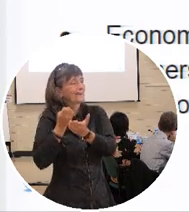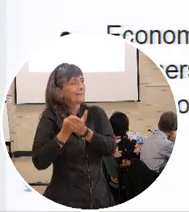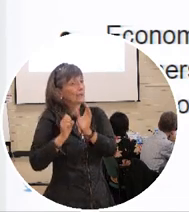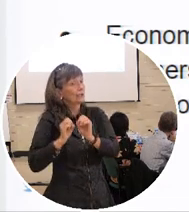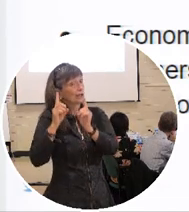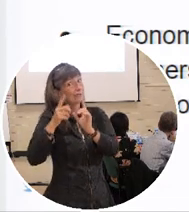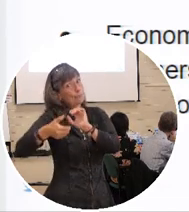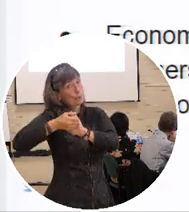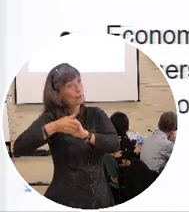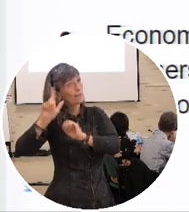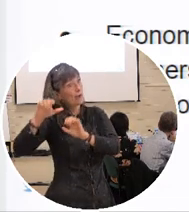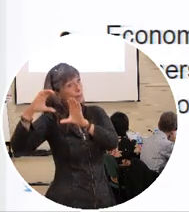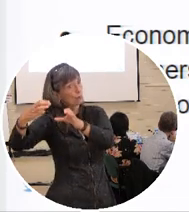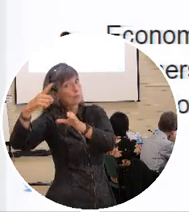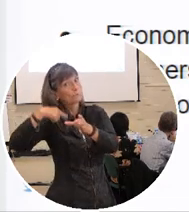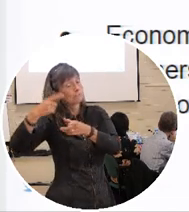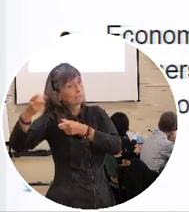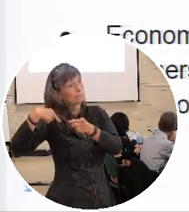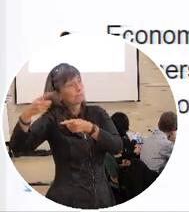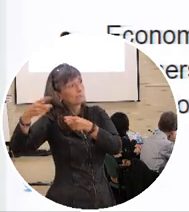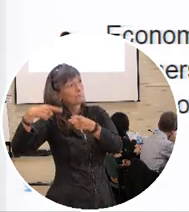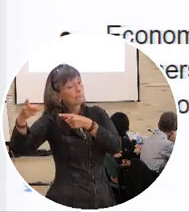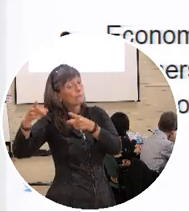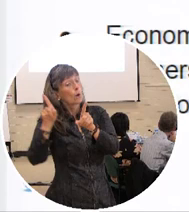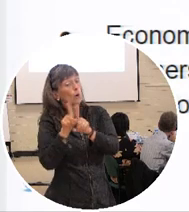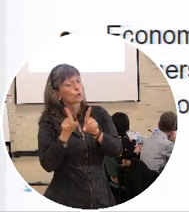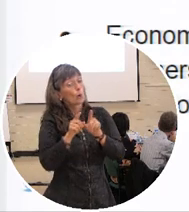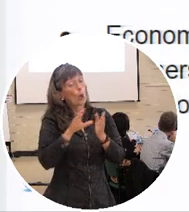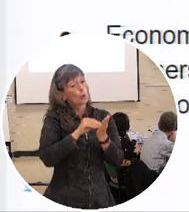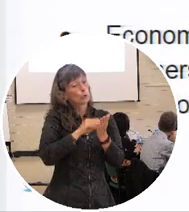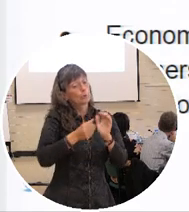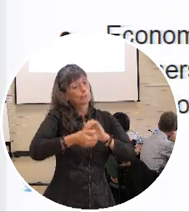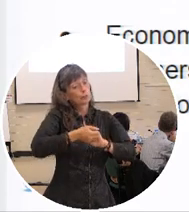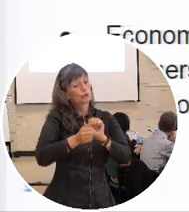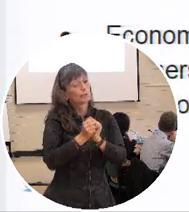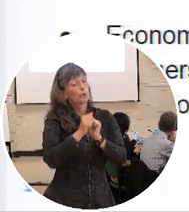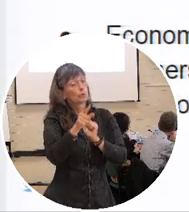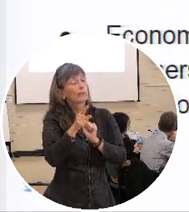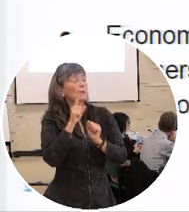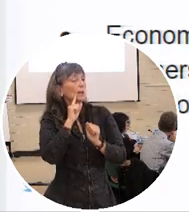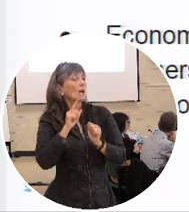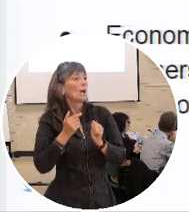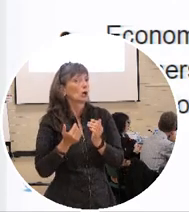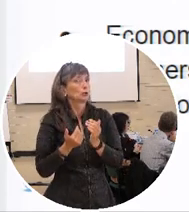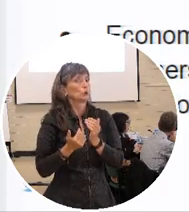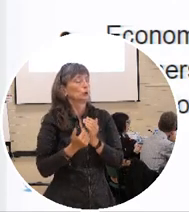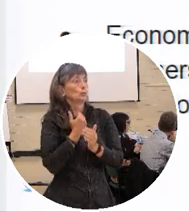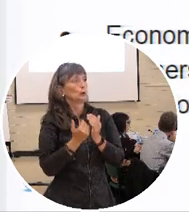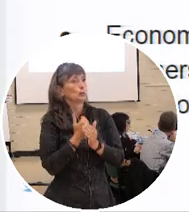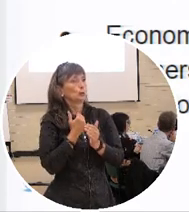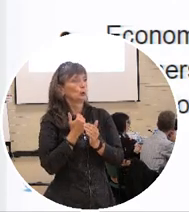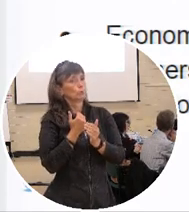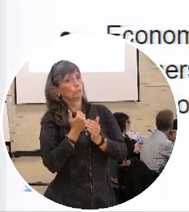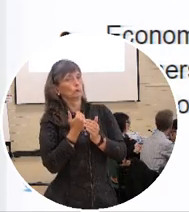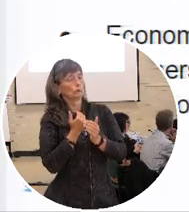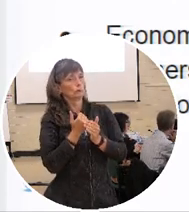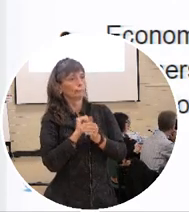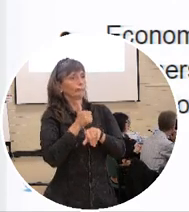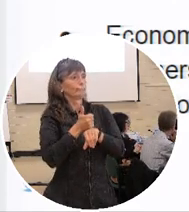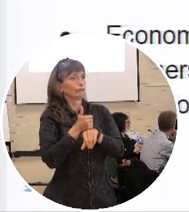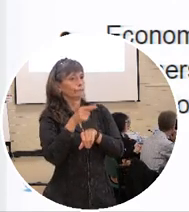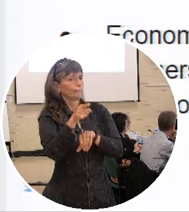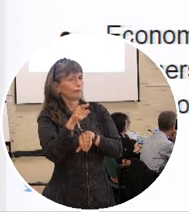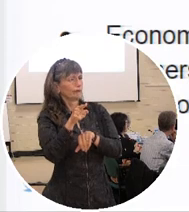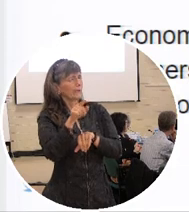we've partnered with, as well, collaborated with the Learning Partnership on an entrepreneurial adventure program, which basically